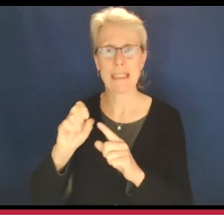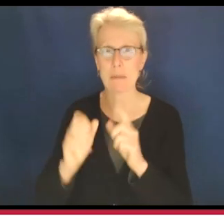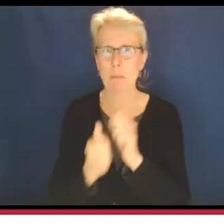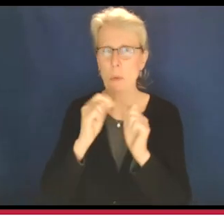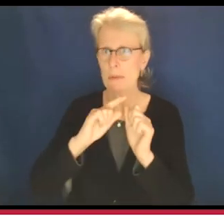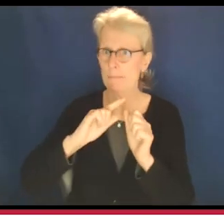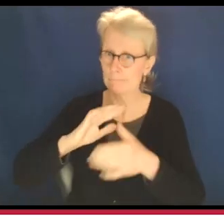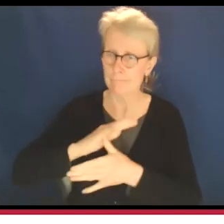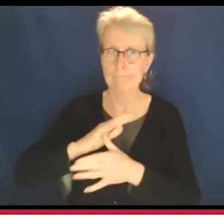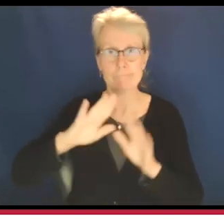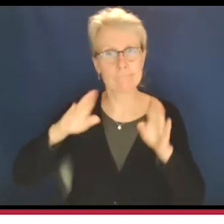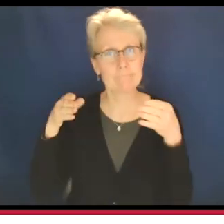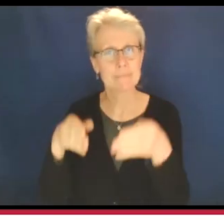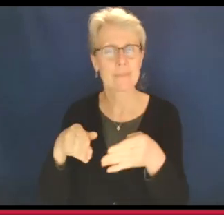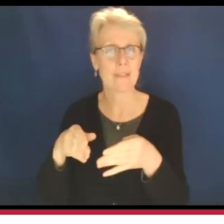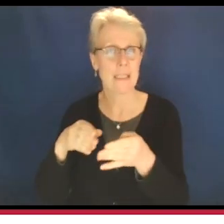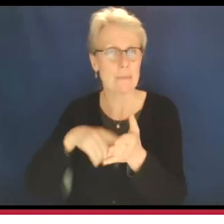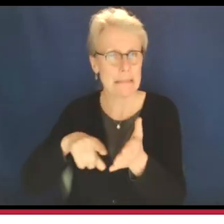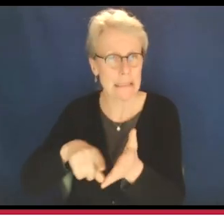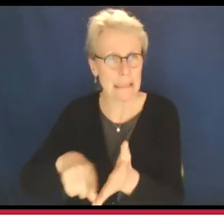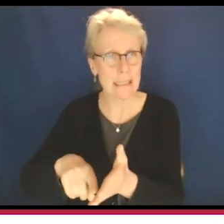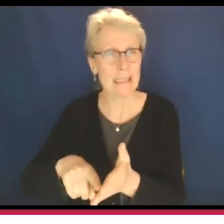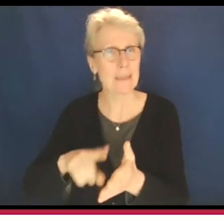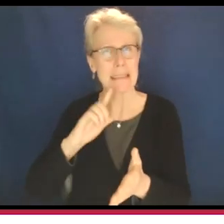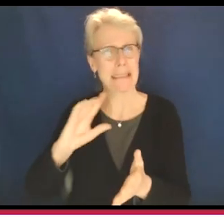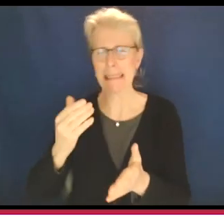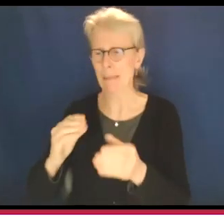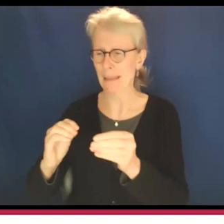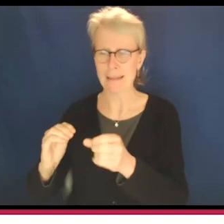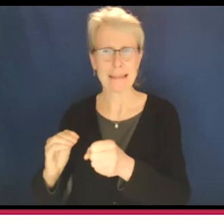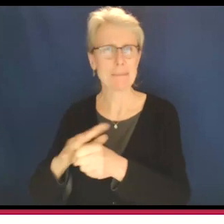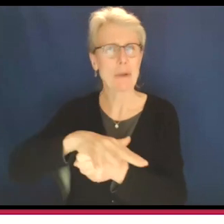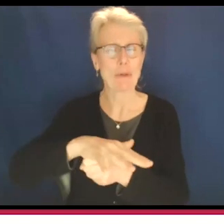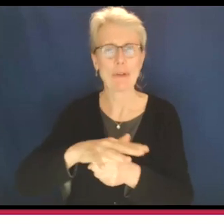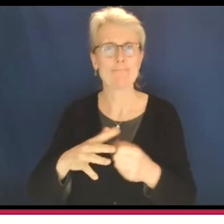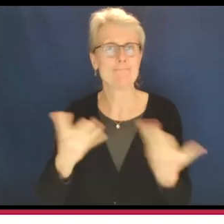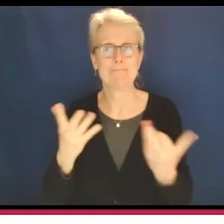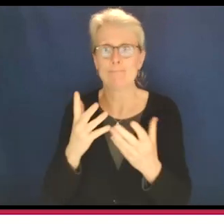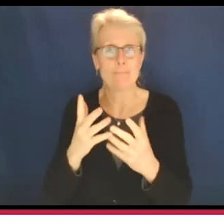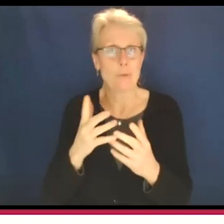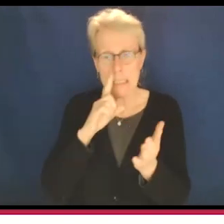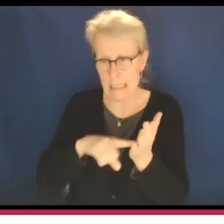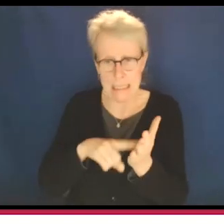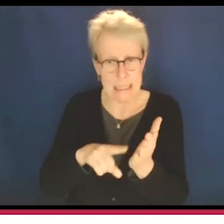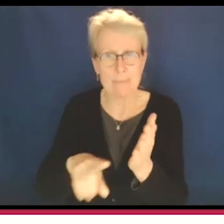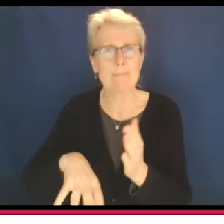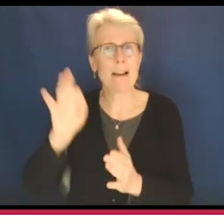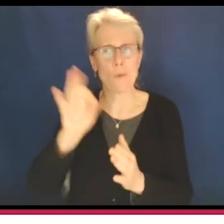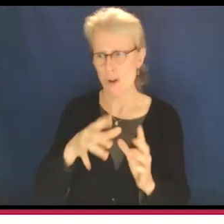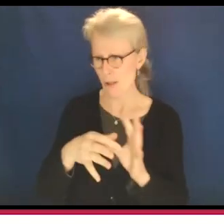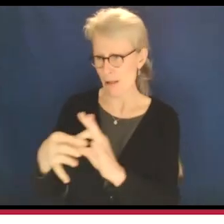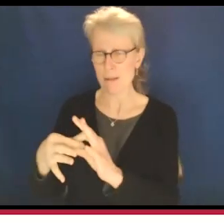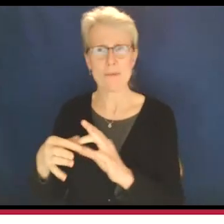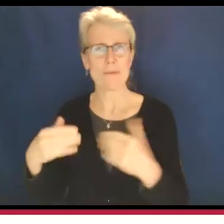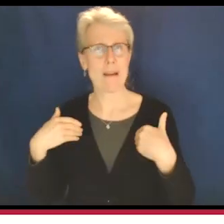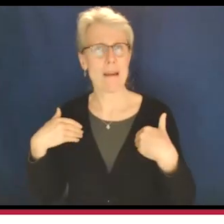this work, have been inconclusive. It's been hard to find even the zoonotic origins of outbreaks that we know about. So